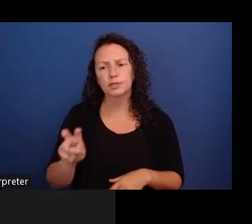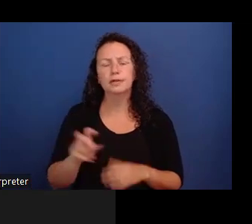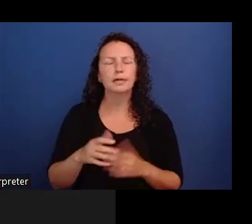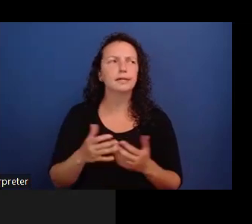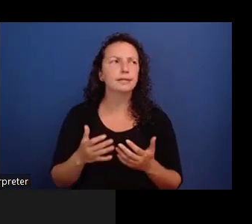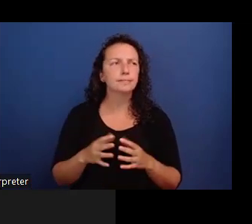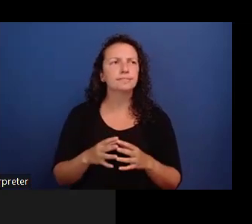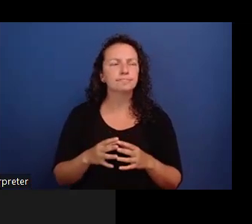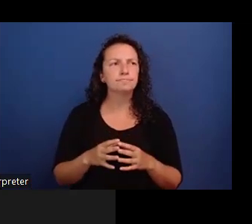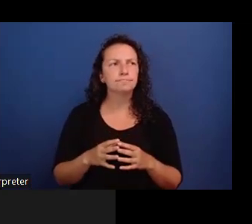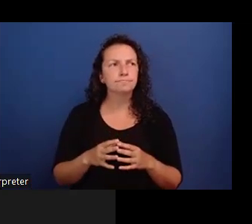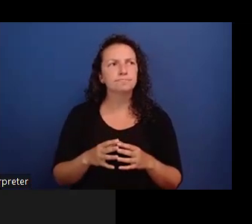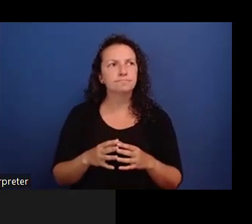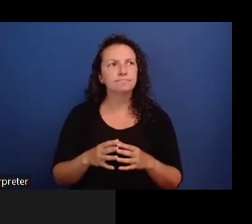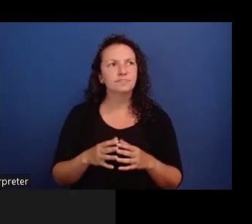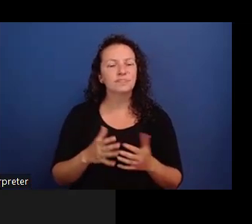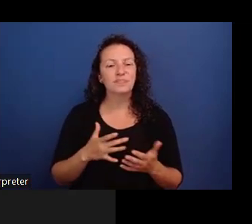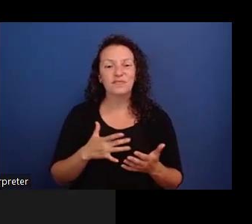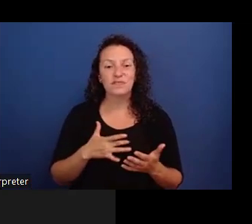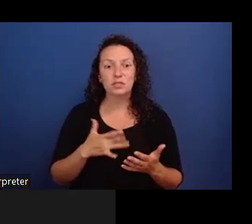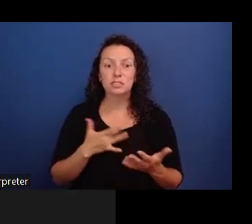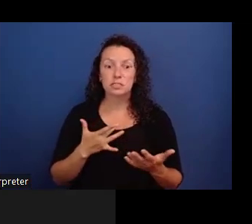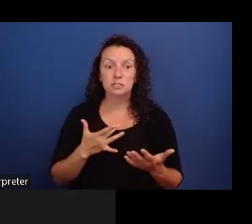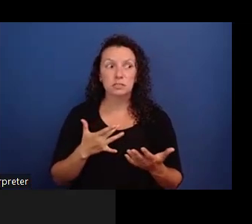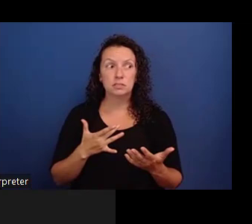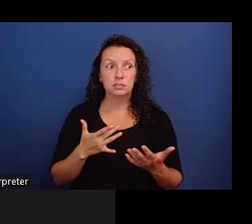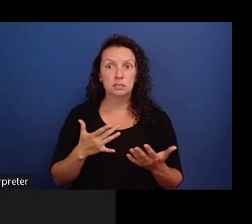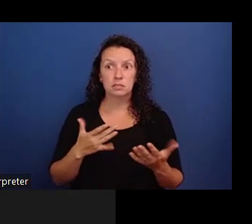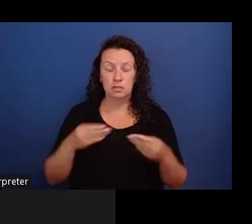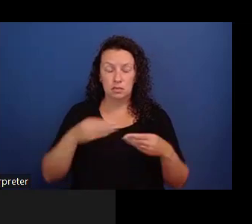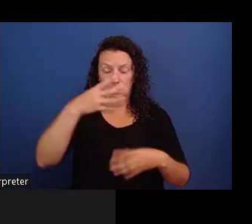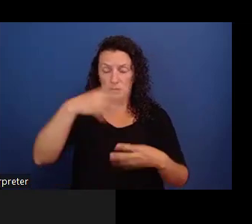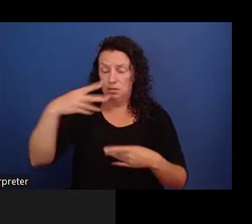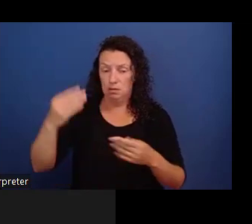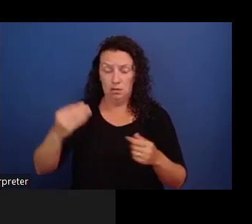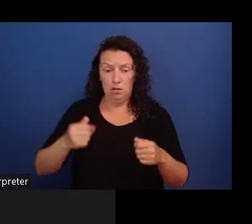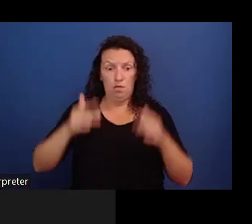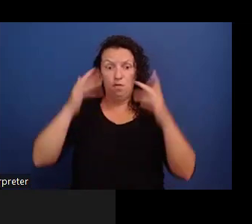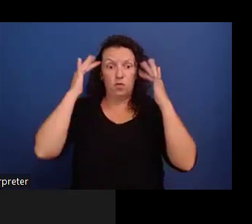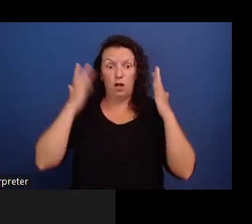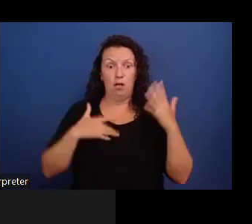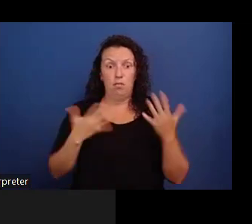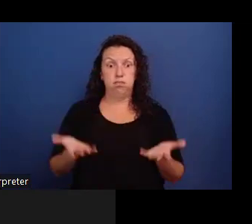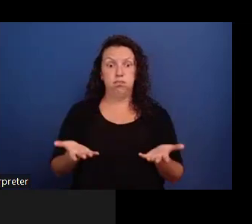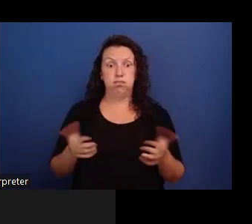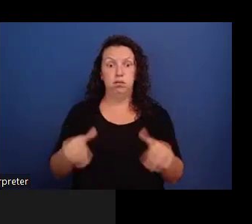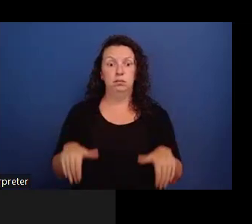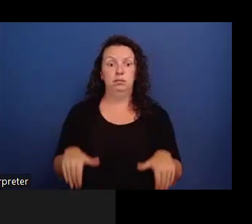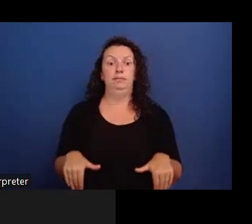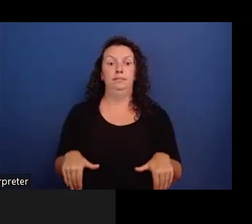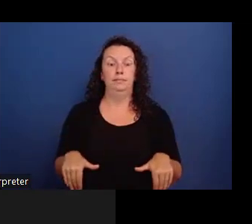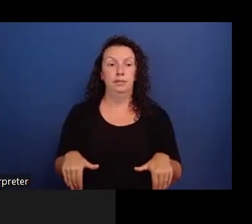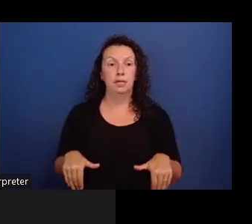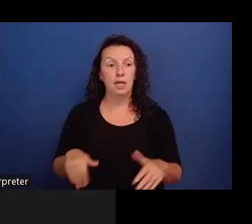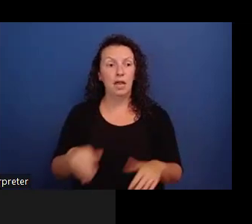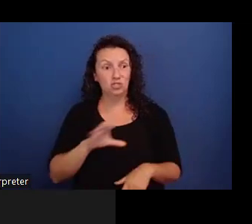you just feel like you're a bit overwhelmed. And even Cheryl and I, although we do this for work,